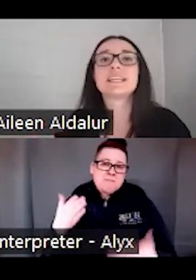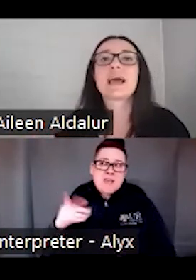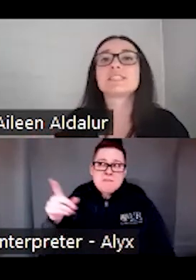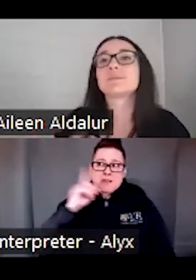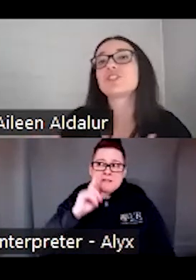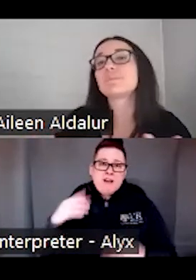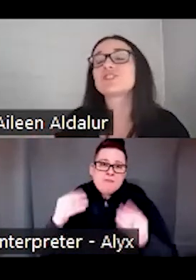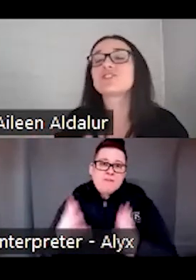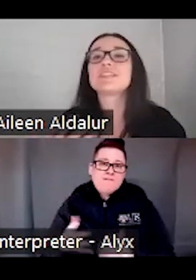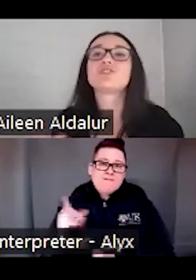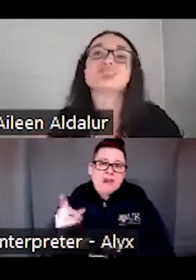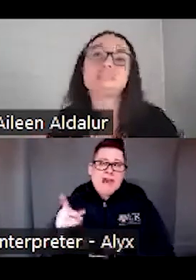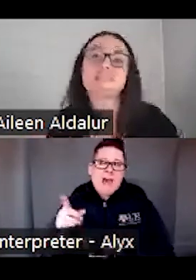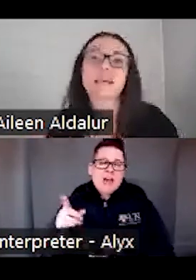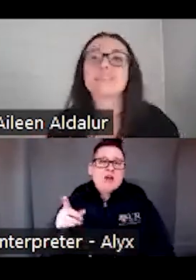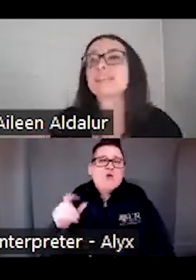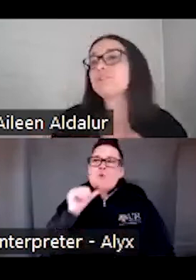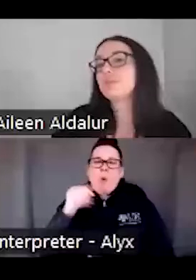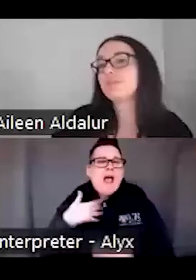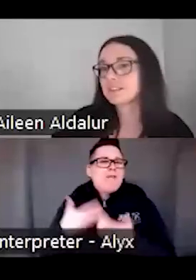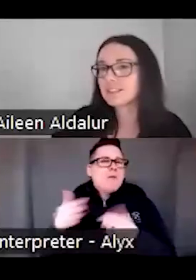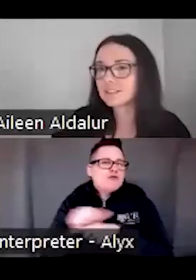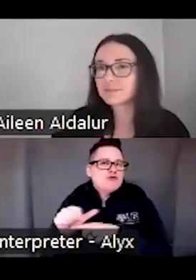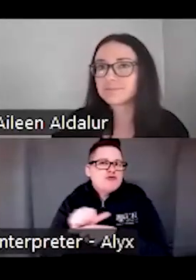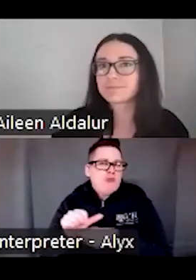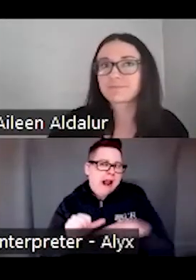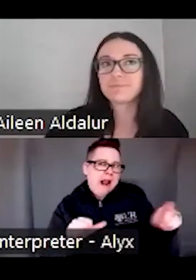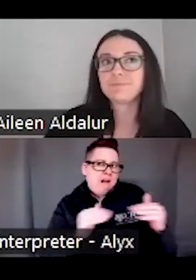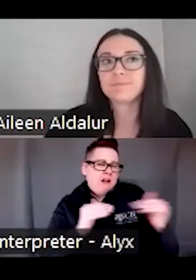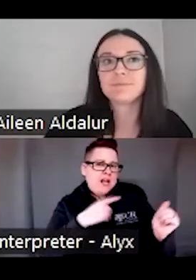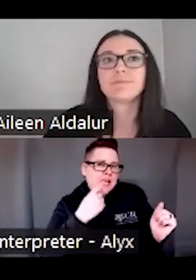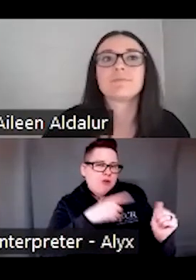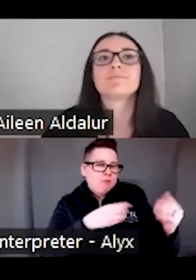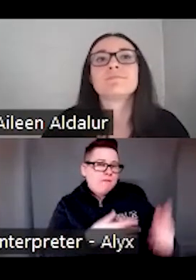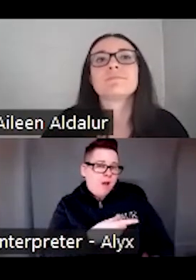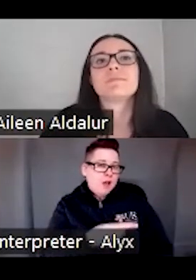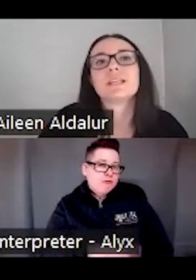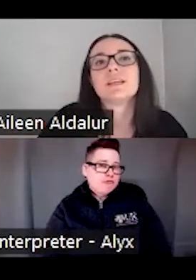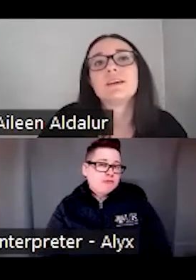providers didn't have as much specialized training as the hearing providers did.